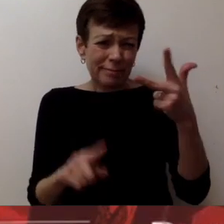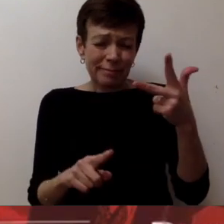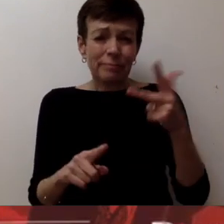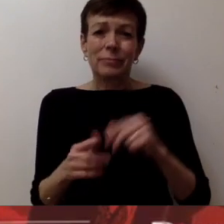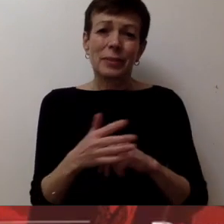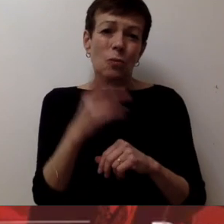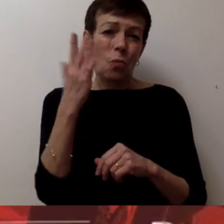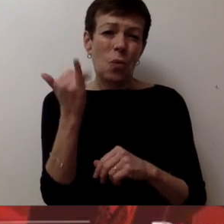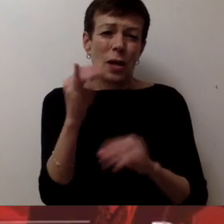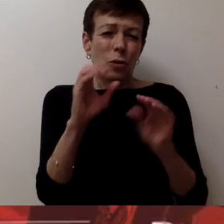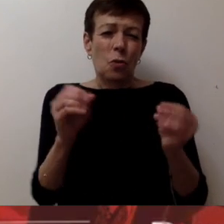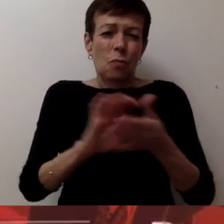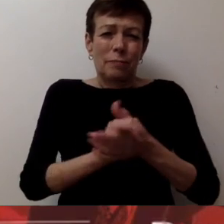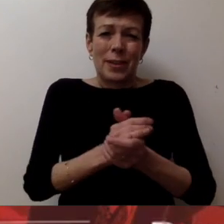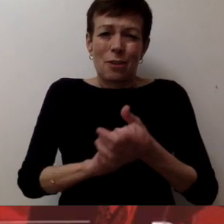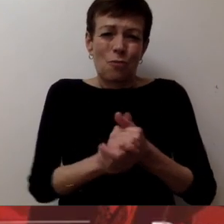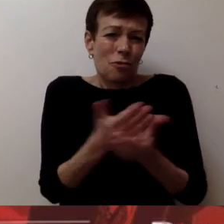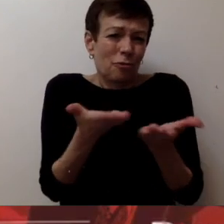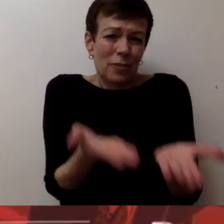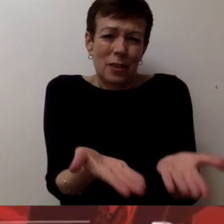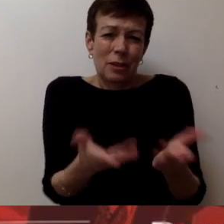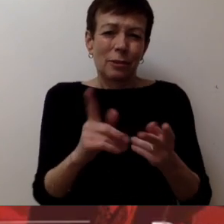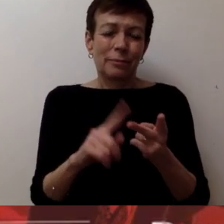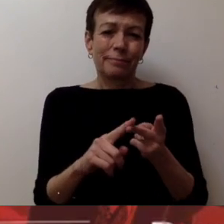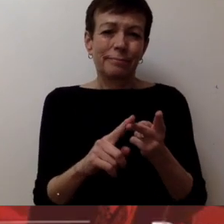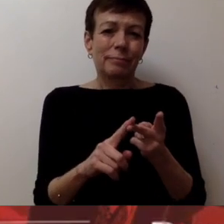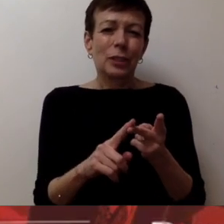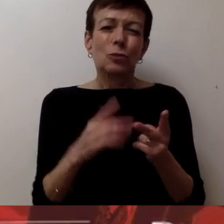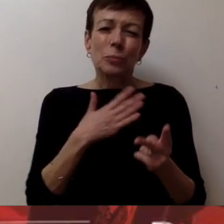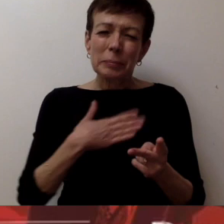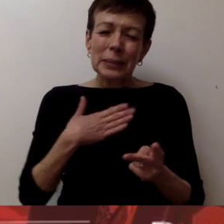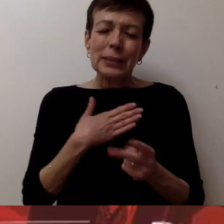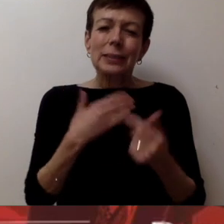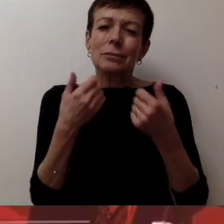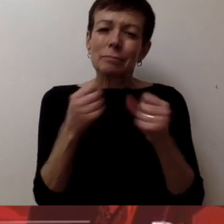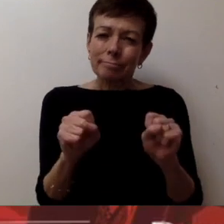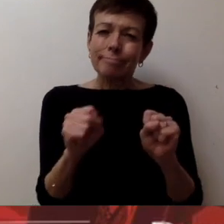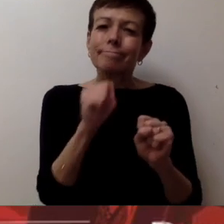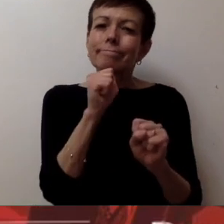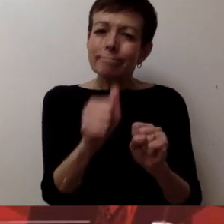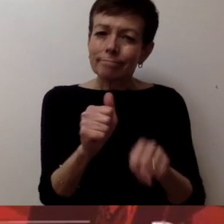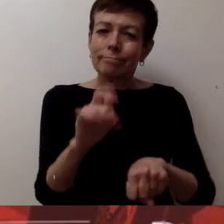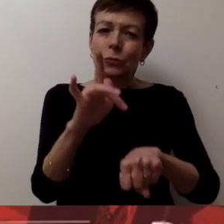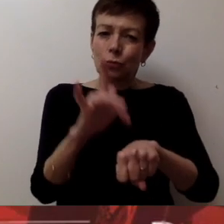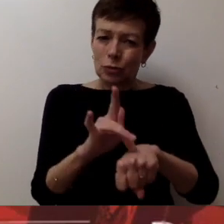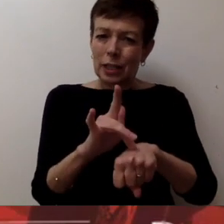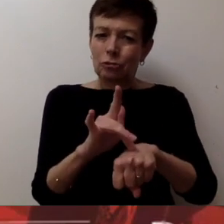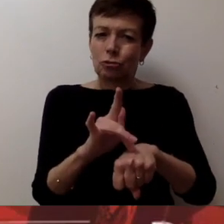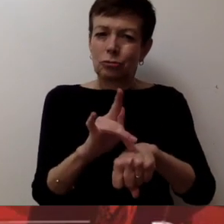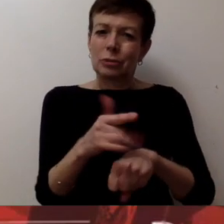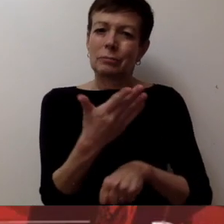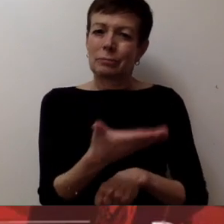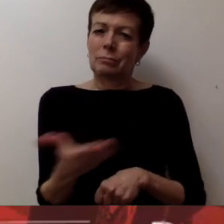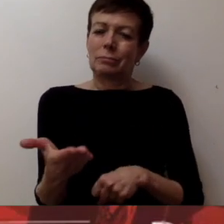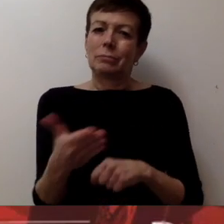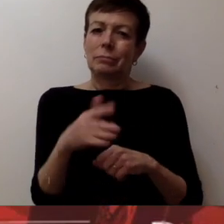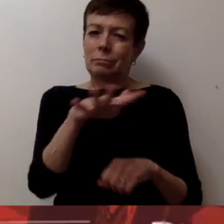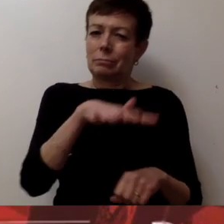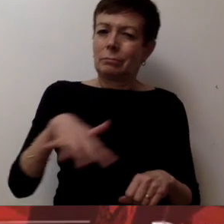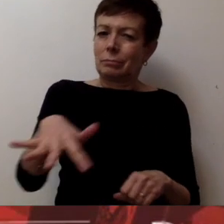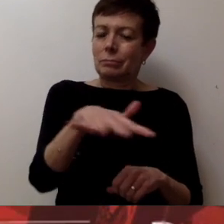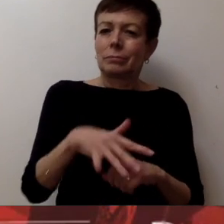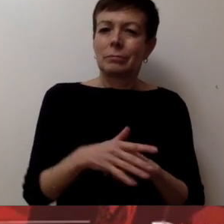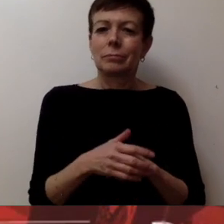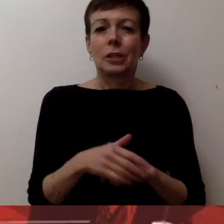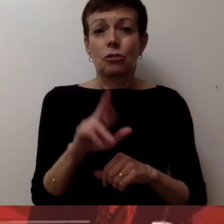encourage people to be very aware of not touching anything if they can avoid it in these areas. So